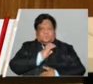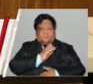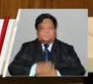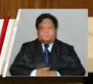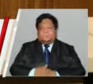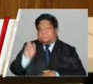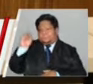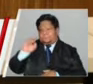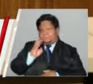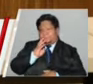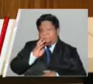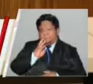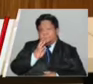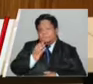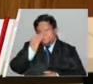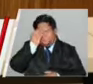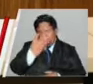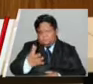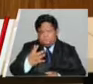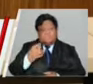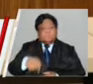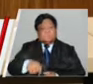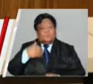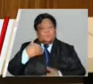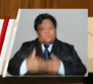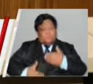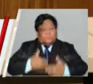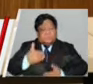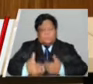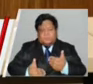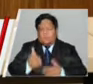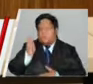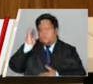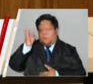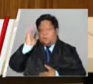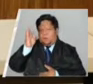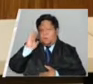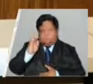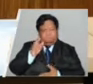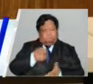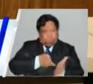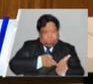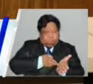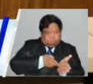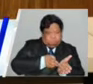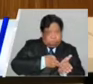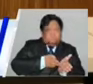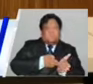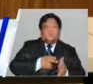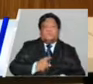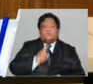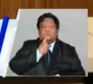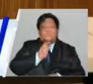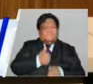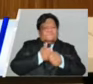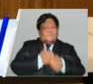be conducted with integrity, guided by the principles of due process